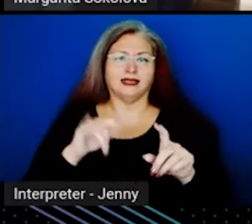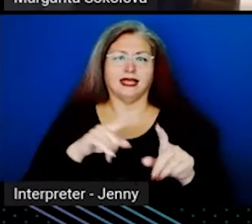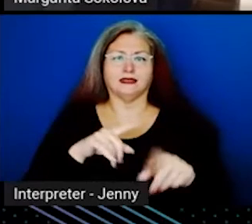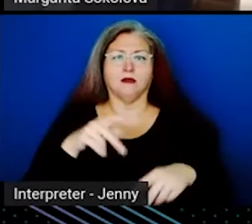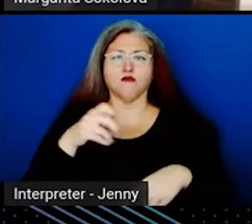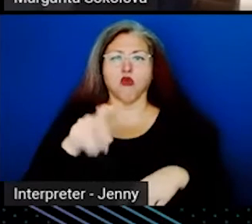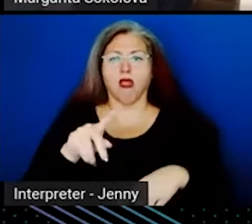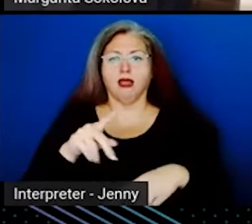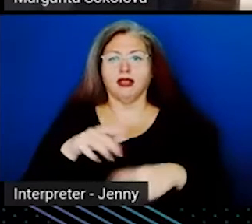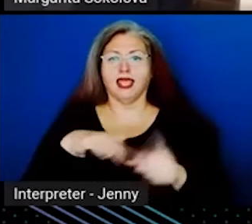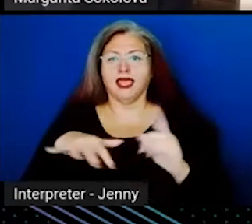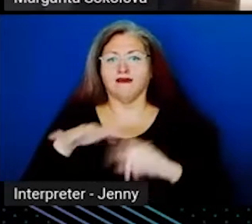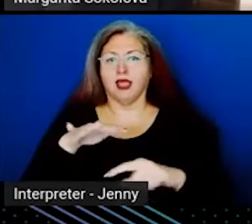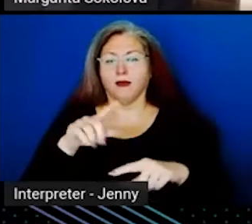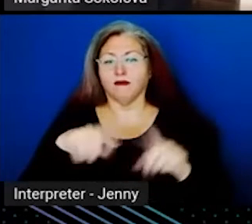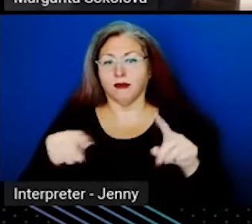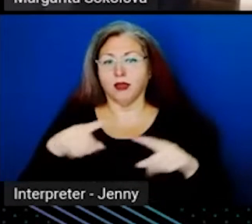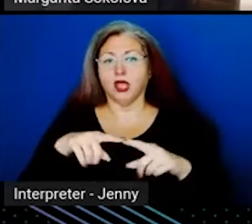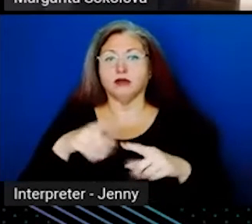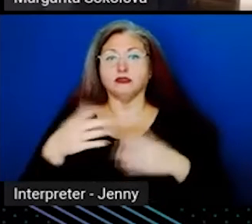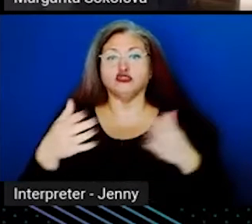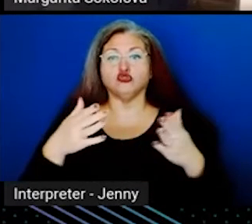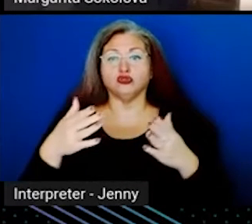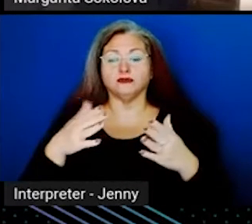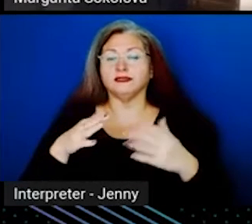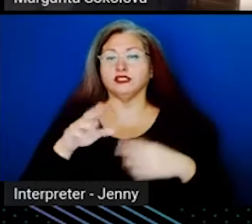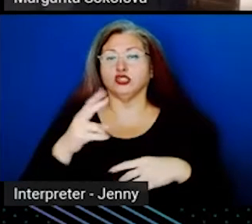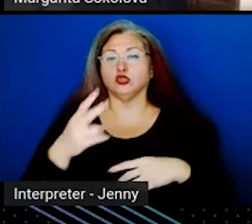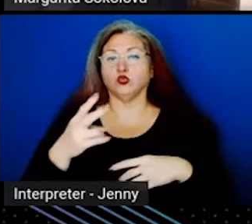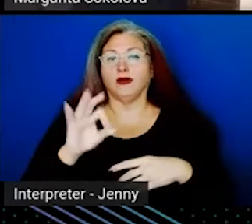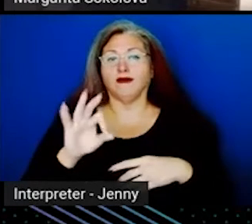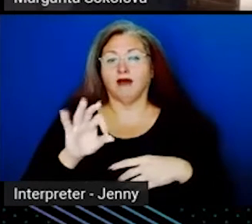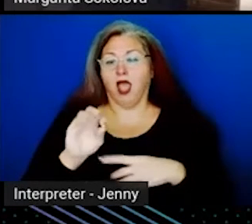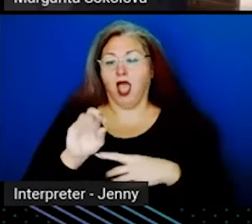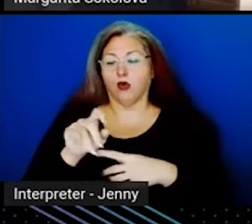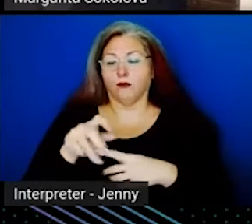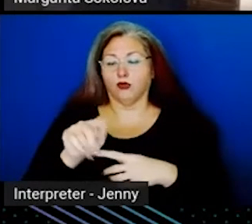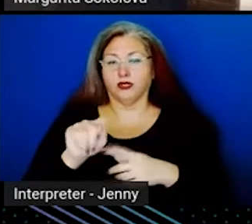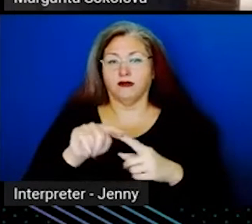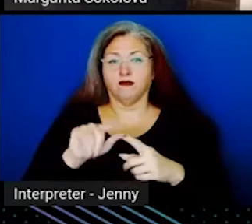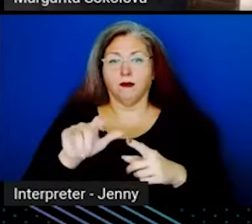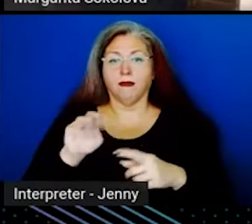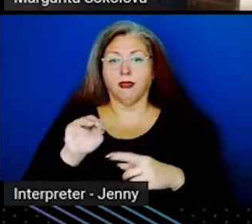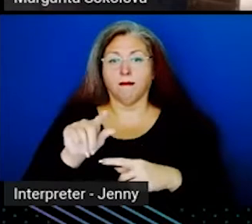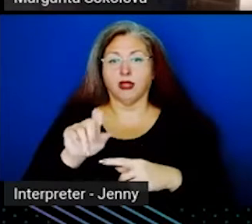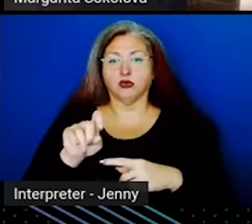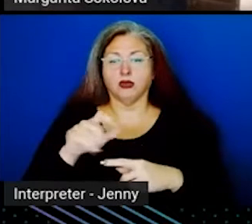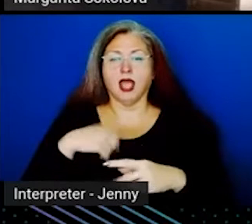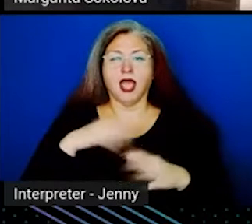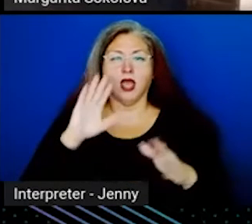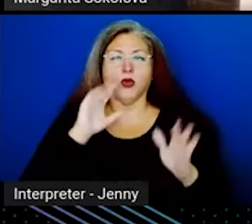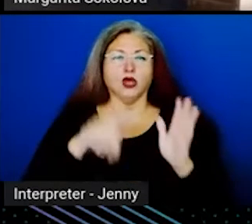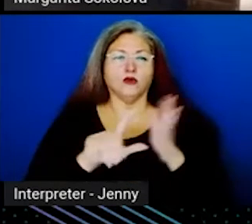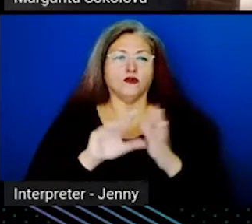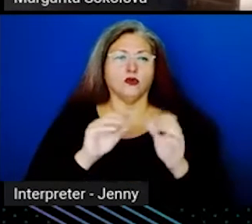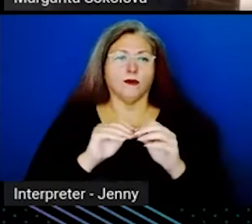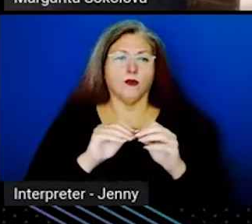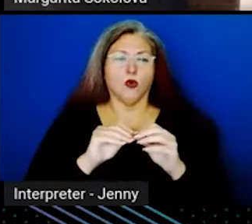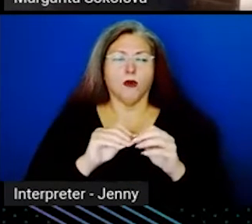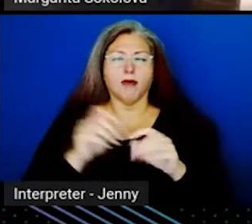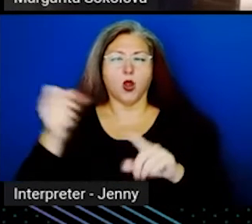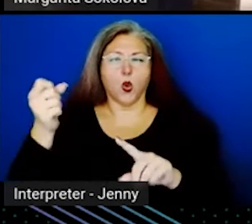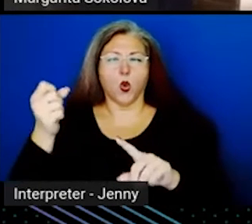variable. It's surfacing two of the outputs from my module. So I'll review this in more detail in just a bit,